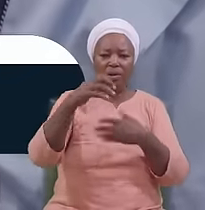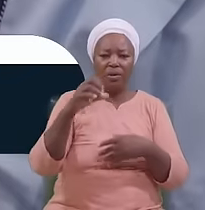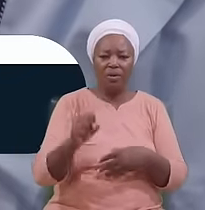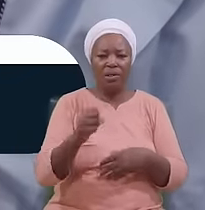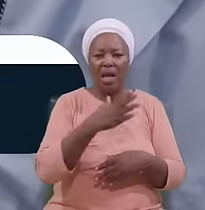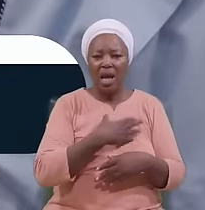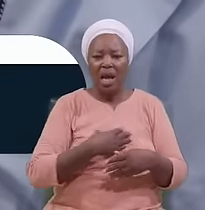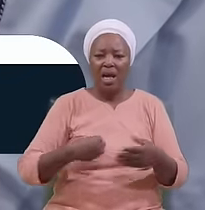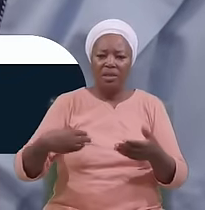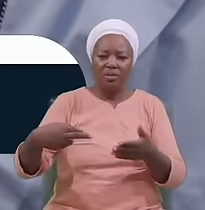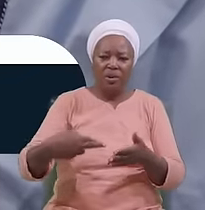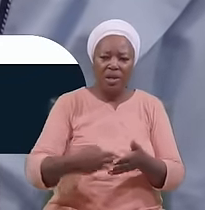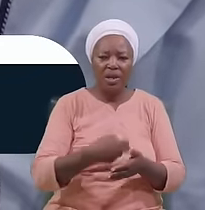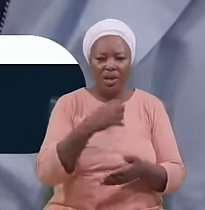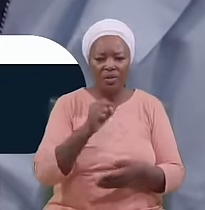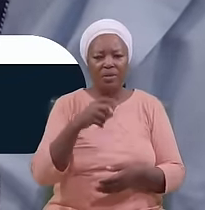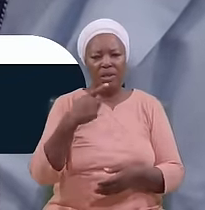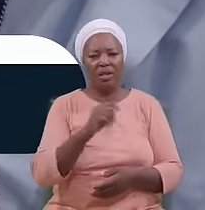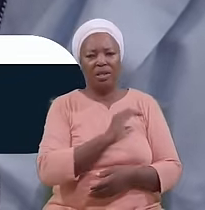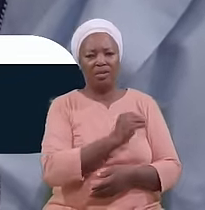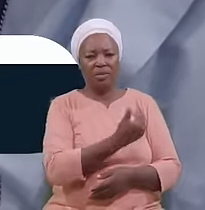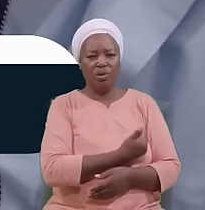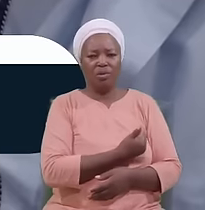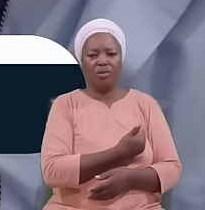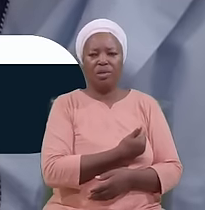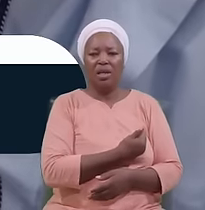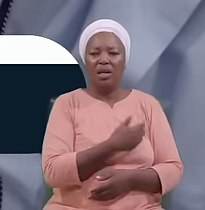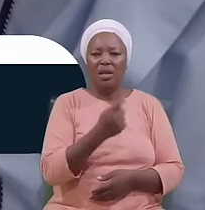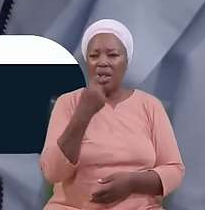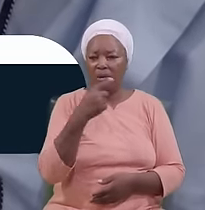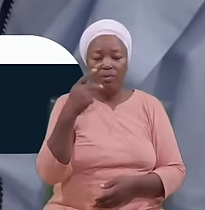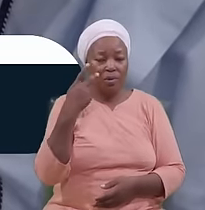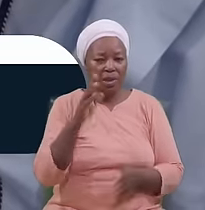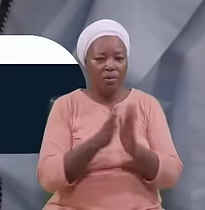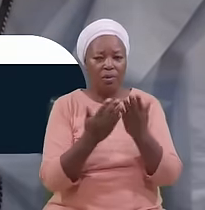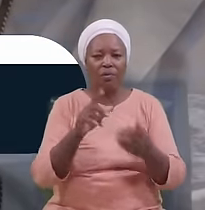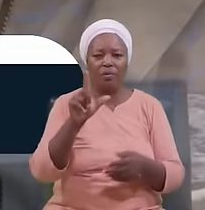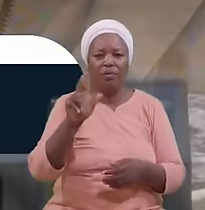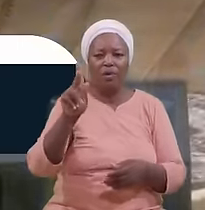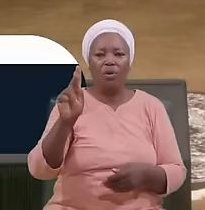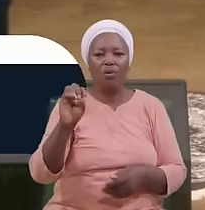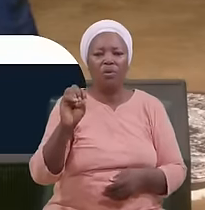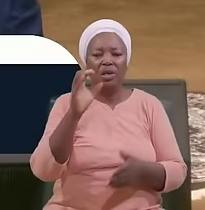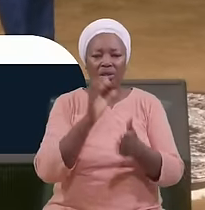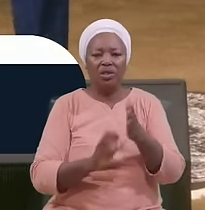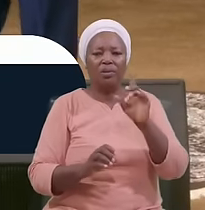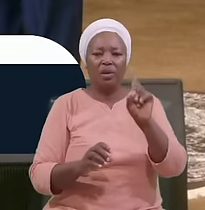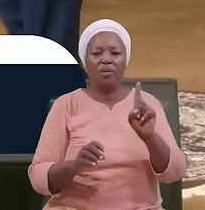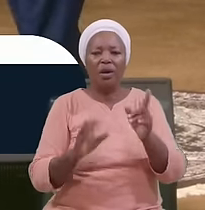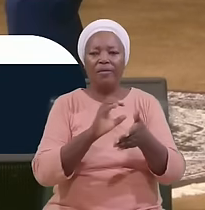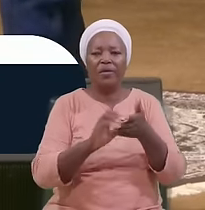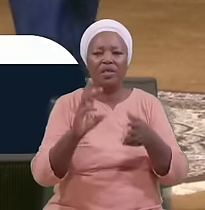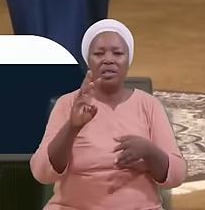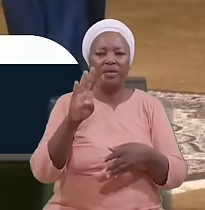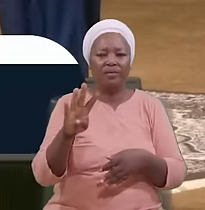and renews the soul. The tongue, we're looking at Luke chapter 1, reading from verse